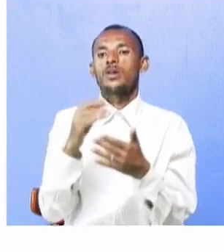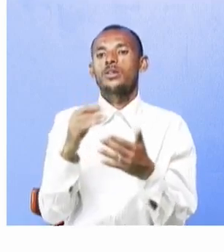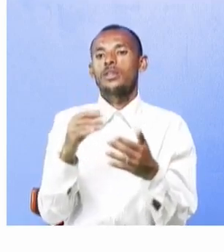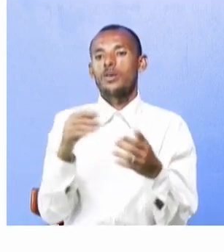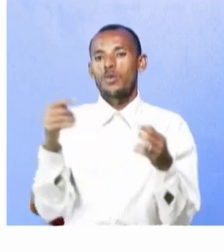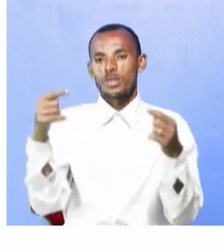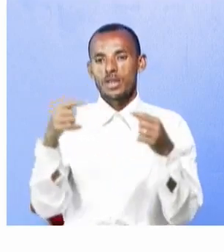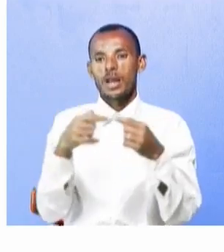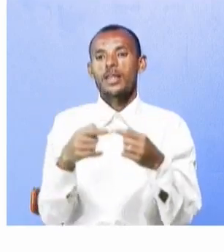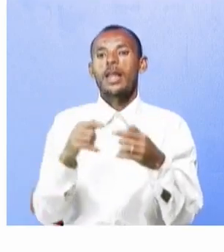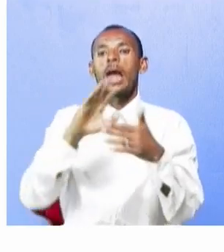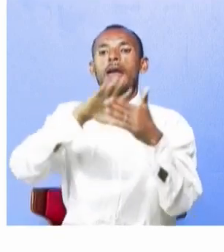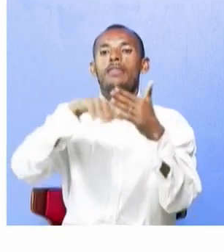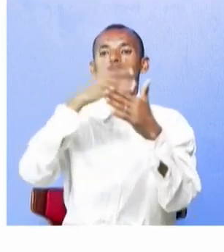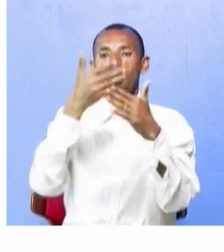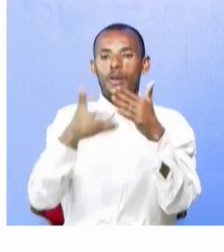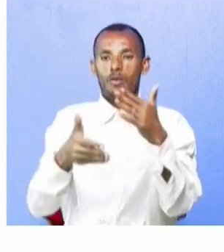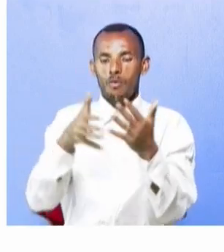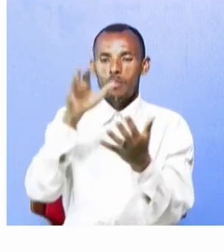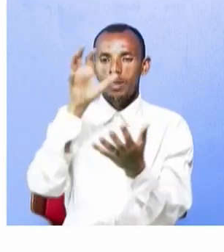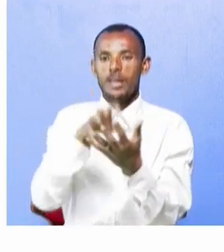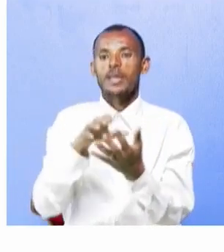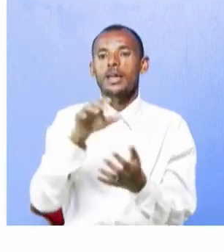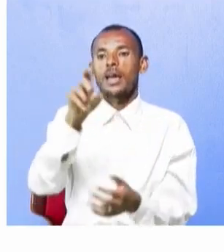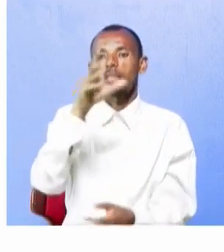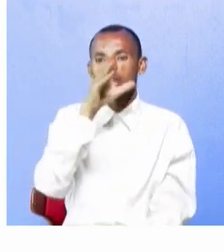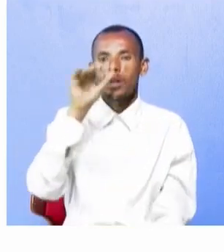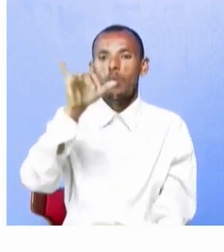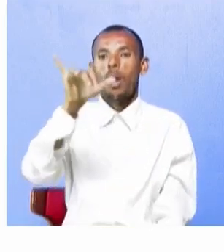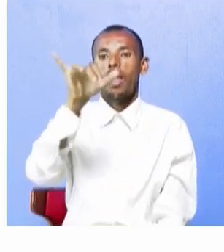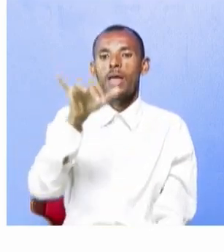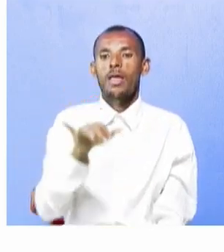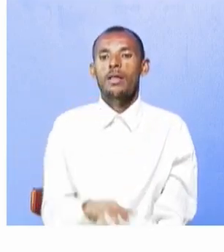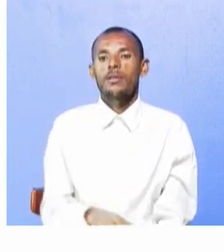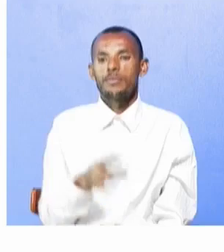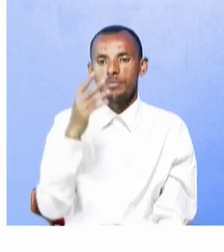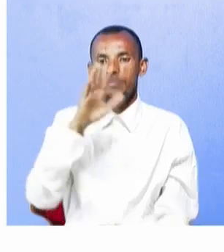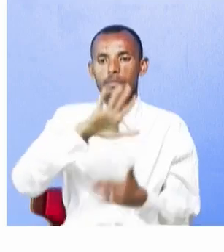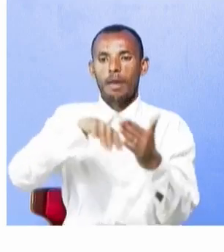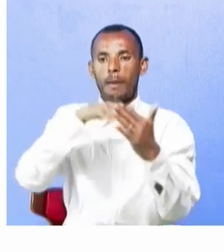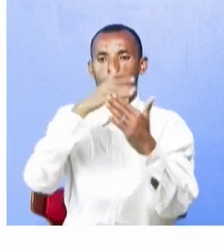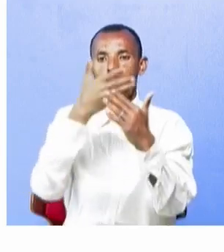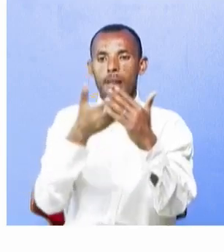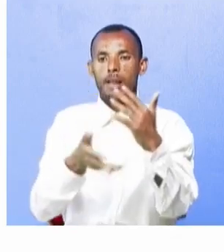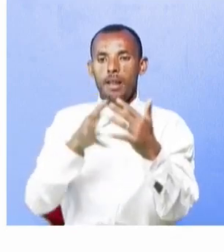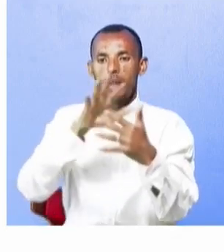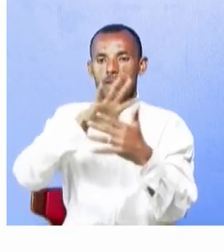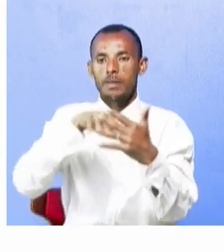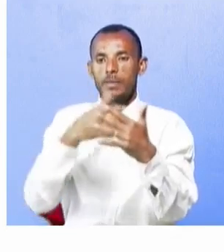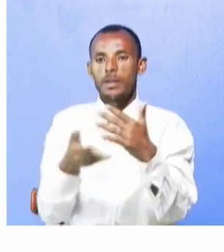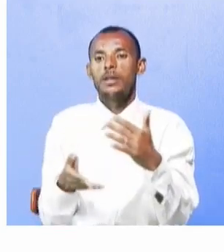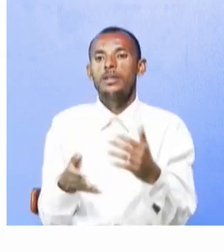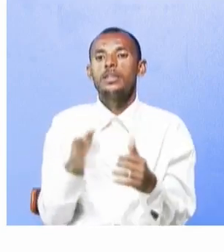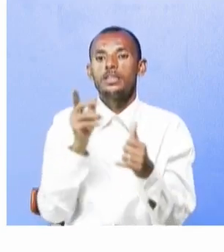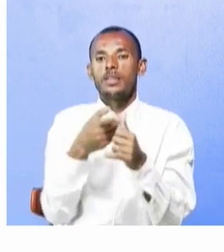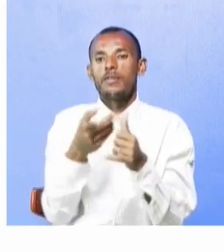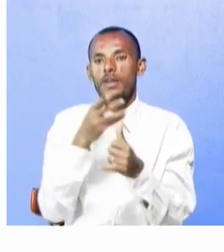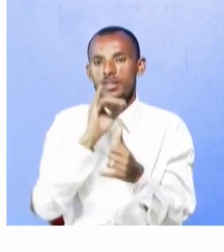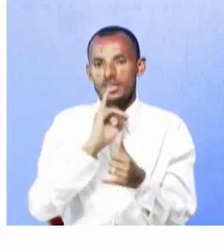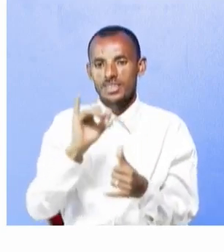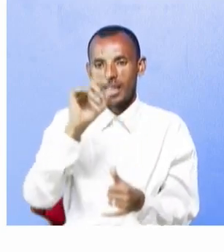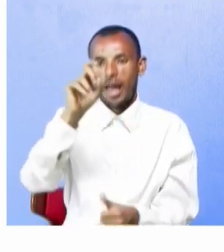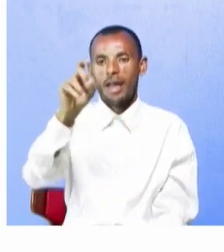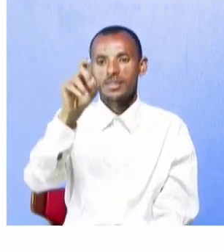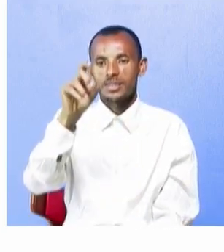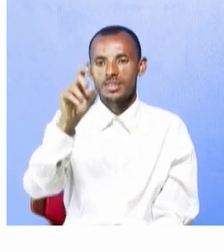a table of values containing these x and y, right? Say the first row contains x